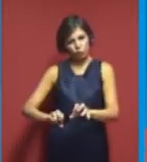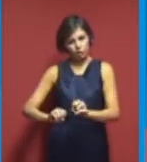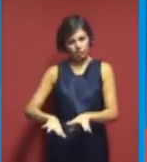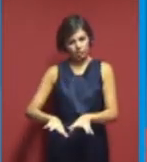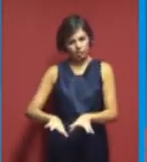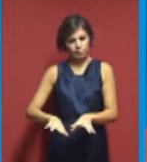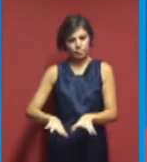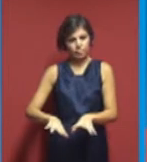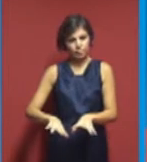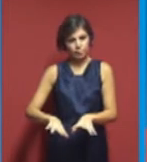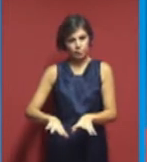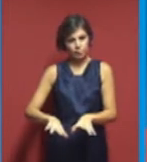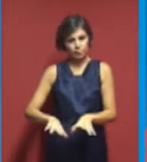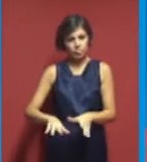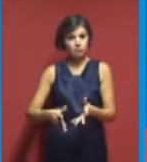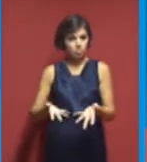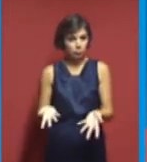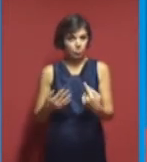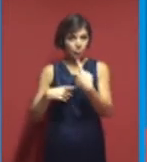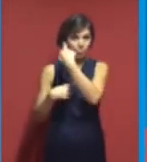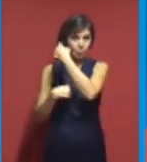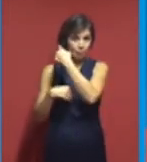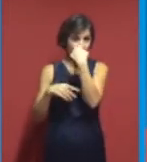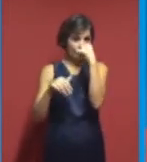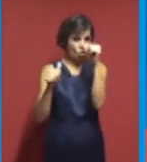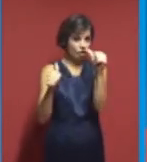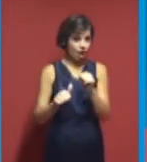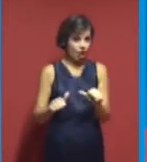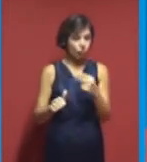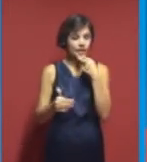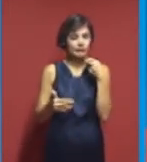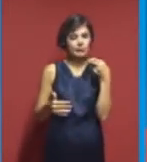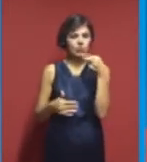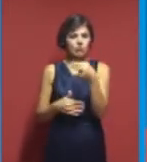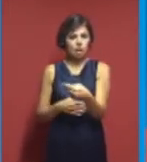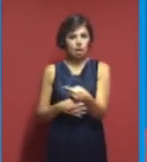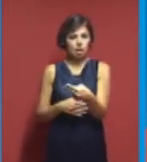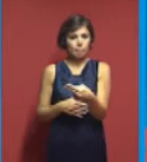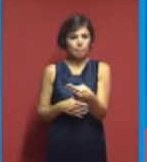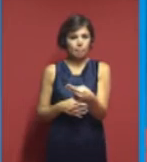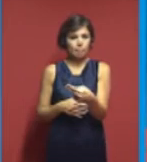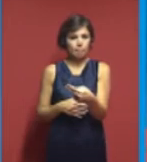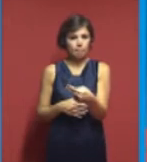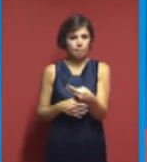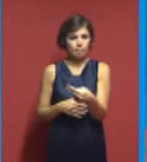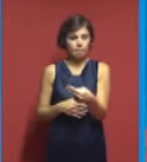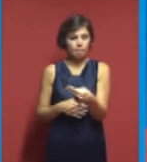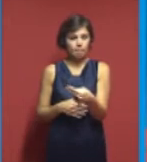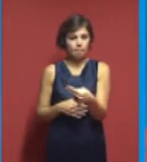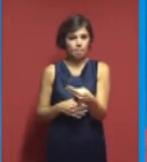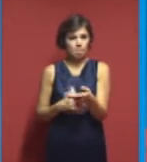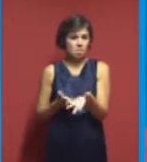this is a model that we call product in, trash out. It's how the cities work today. So basically, we took out all the production from the